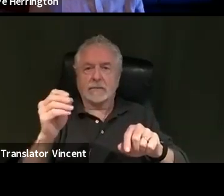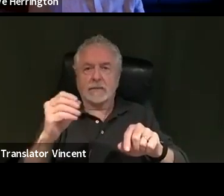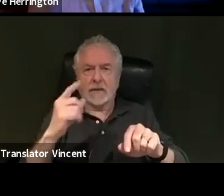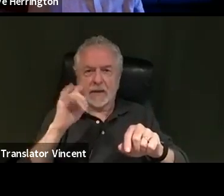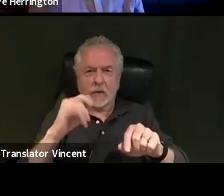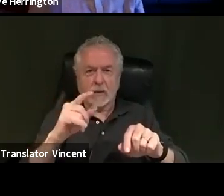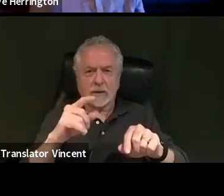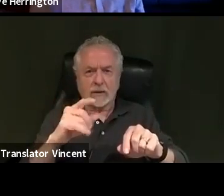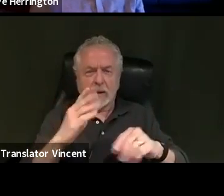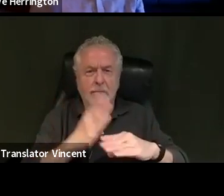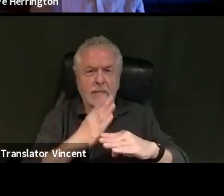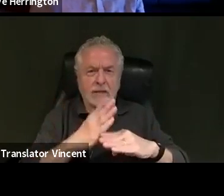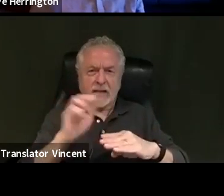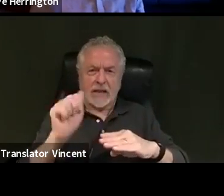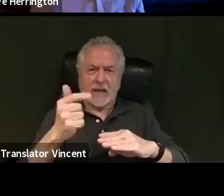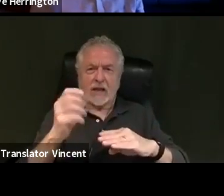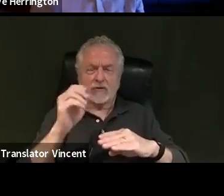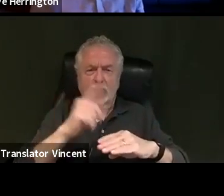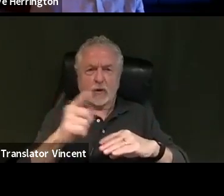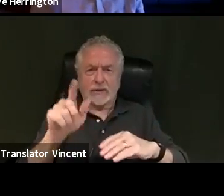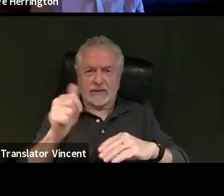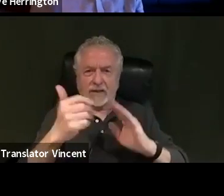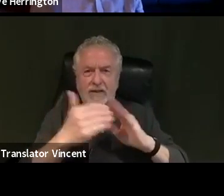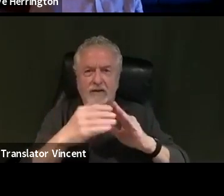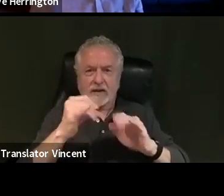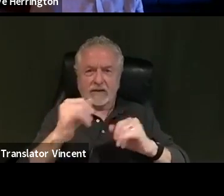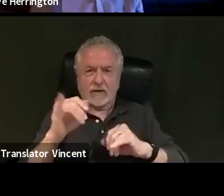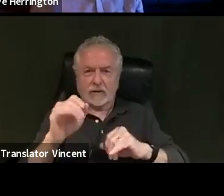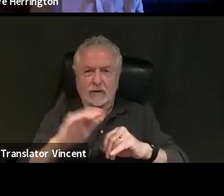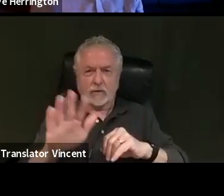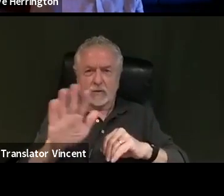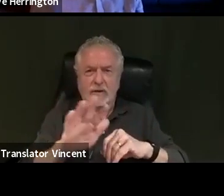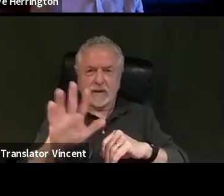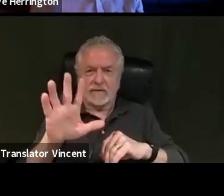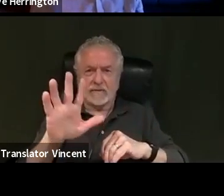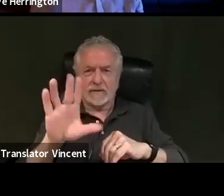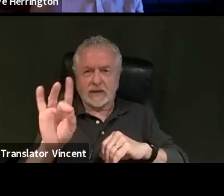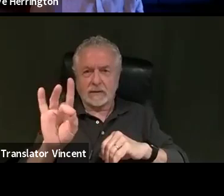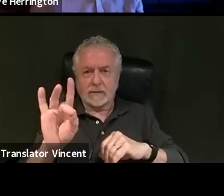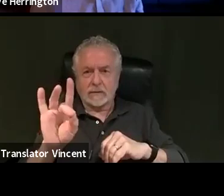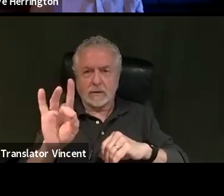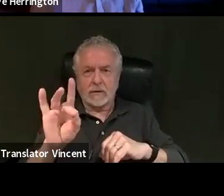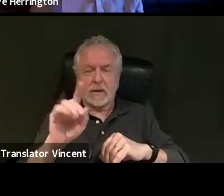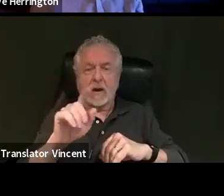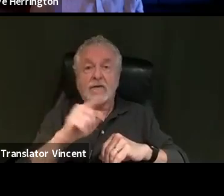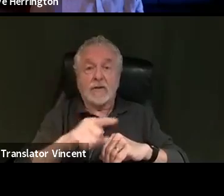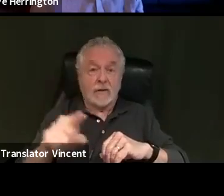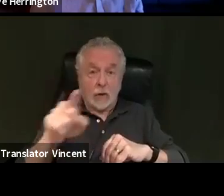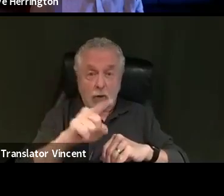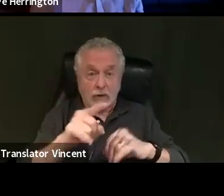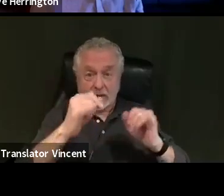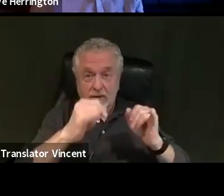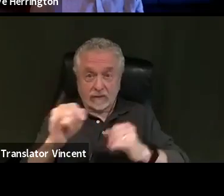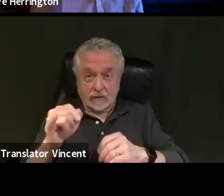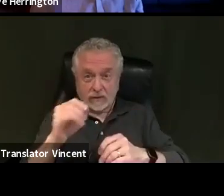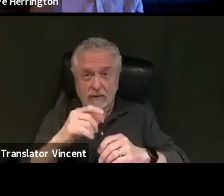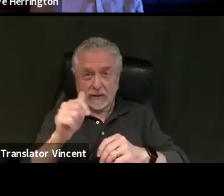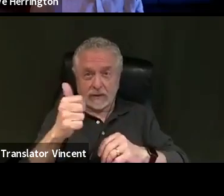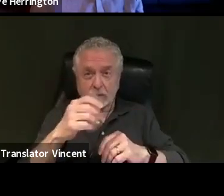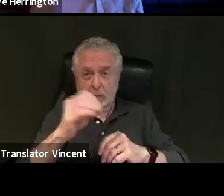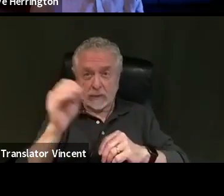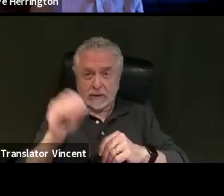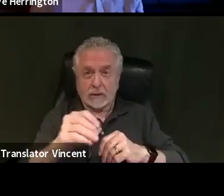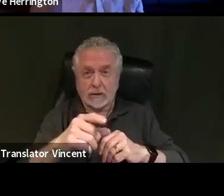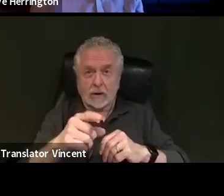think the median age of those 10,000 individuals is somewhere around 58. And of those individuals, about